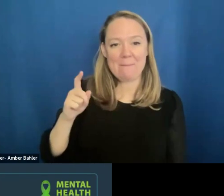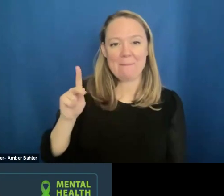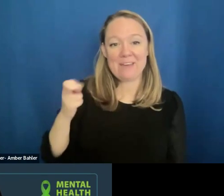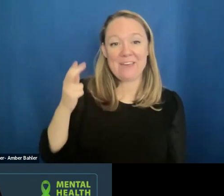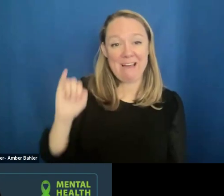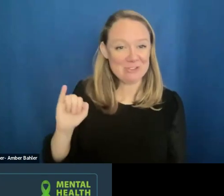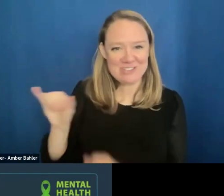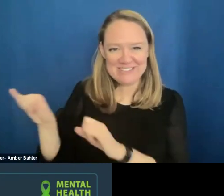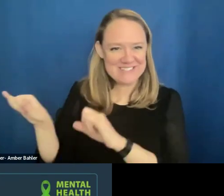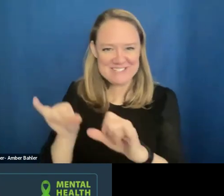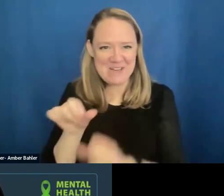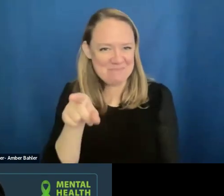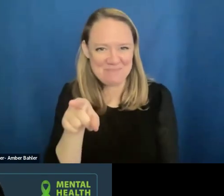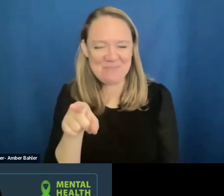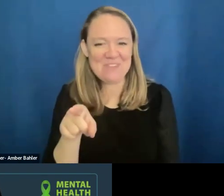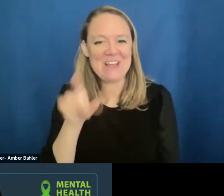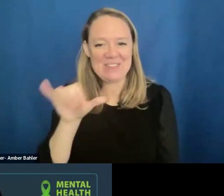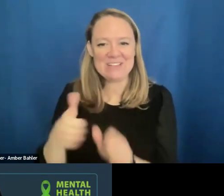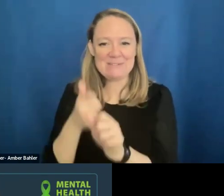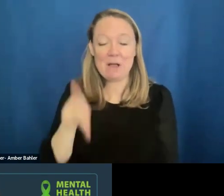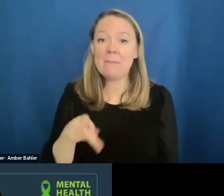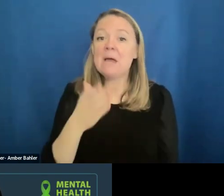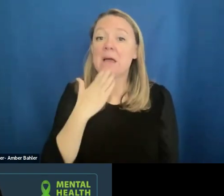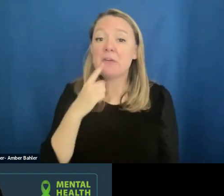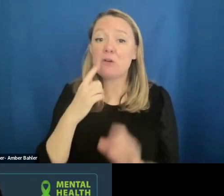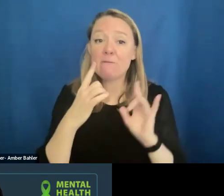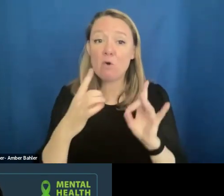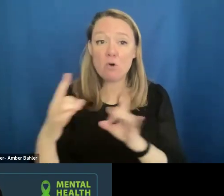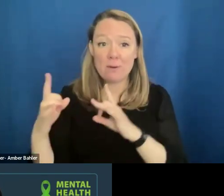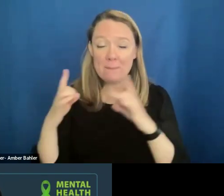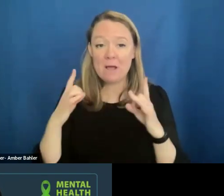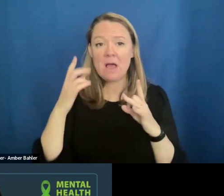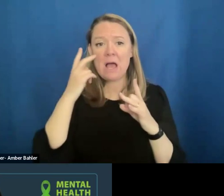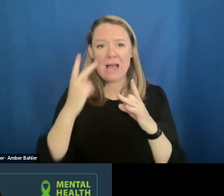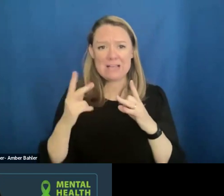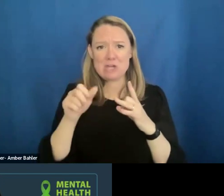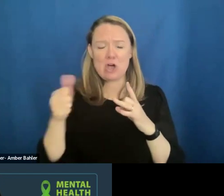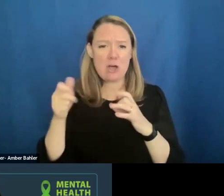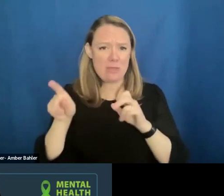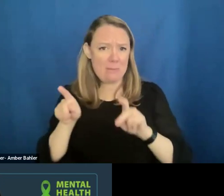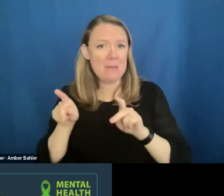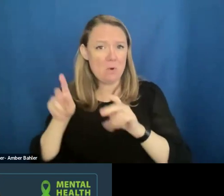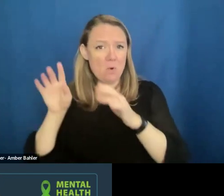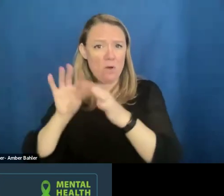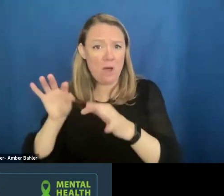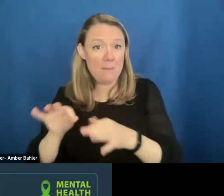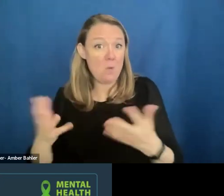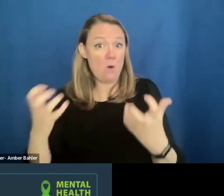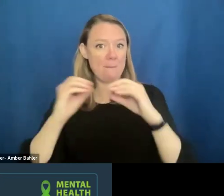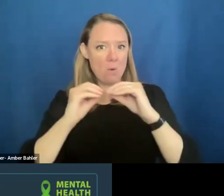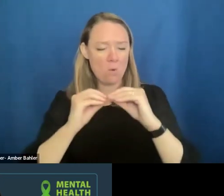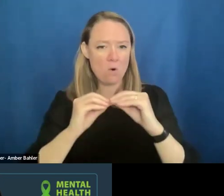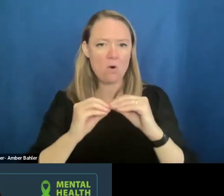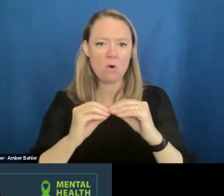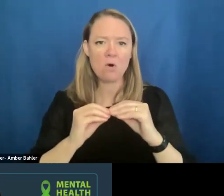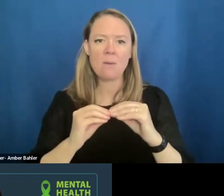think. And thank you for the feedback on the panel. I saw a couple of other chats from folks who would love to see more of that. So I appreciate you